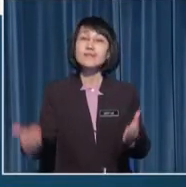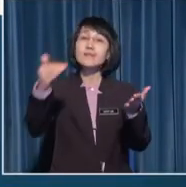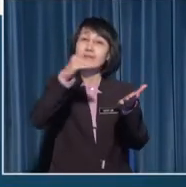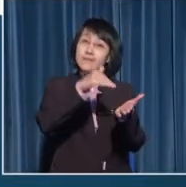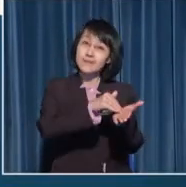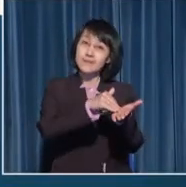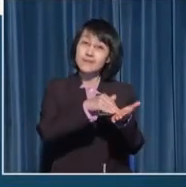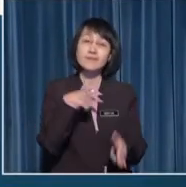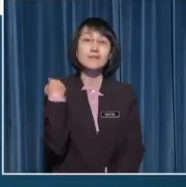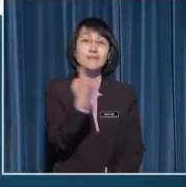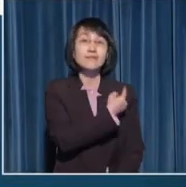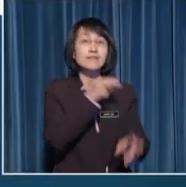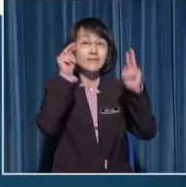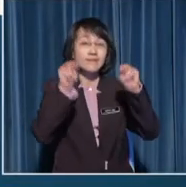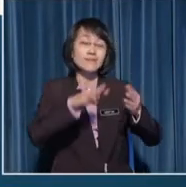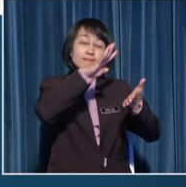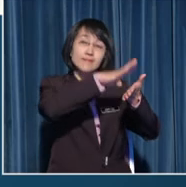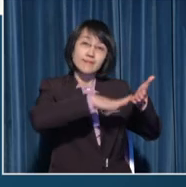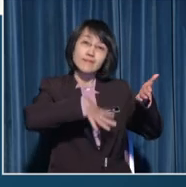Again, we need a table.